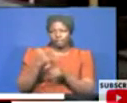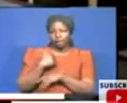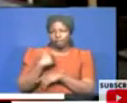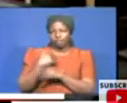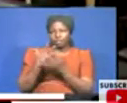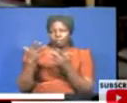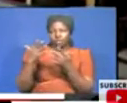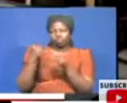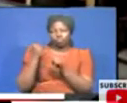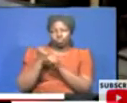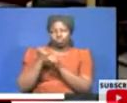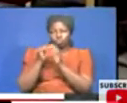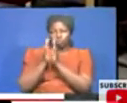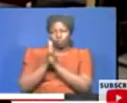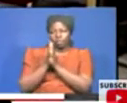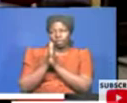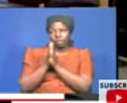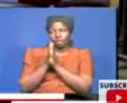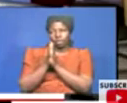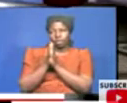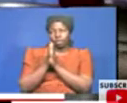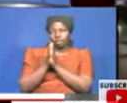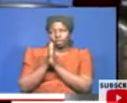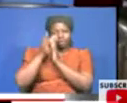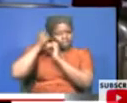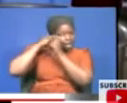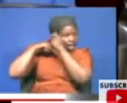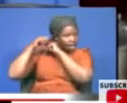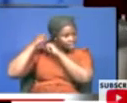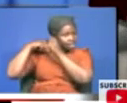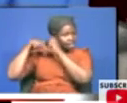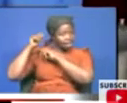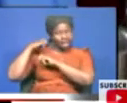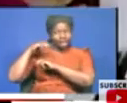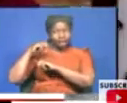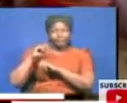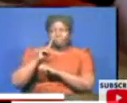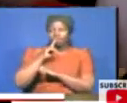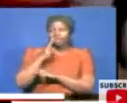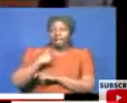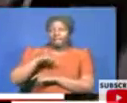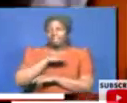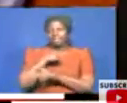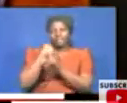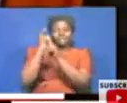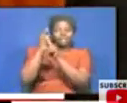do with saloon. So we have different kind